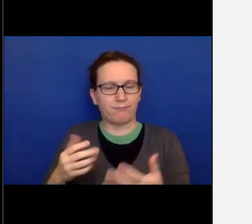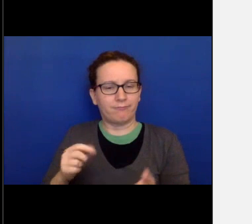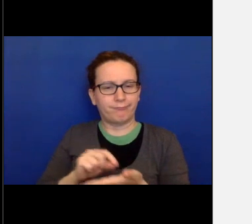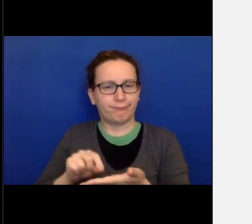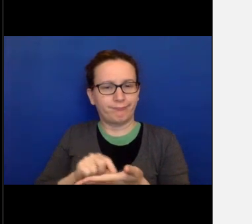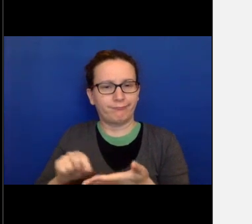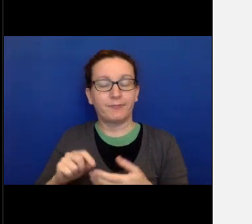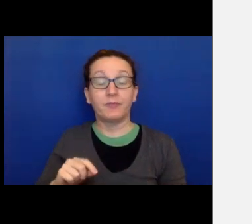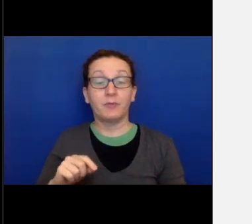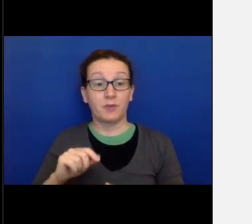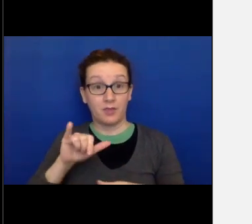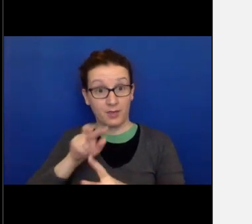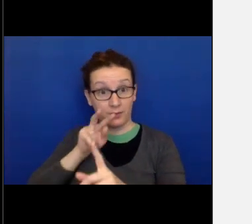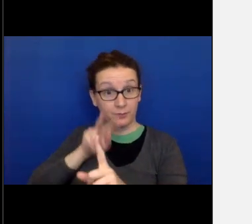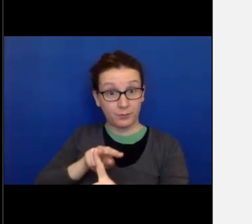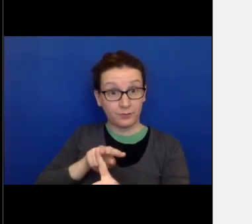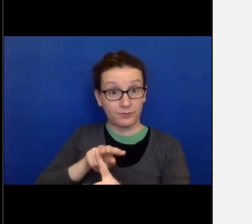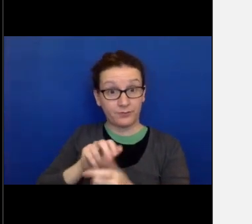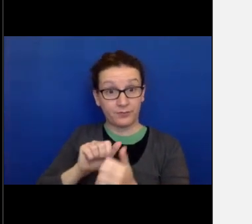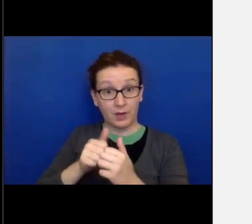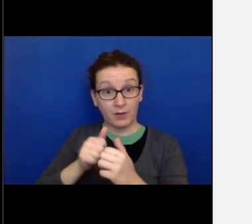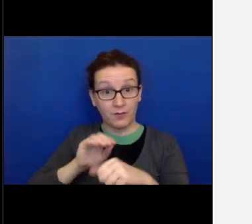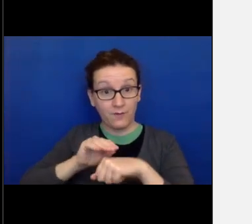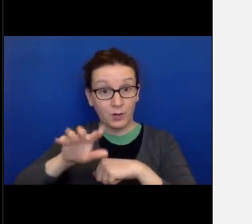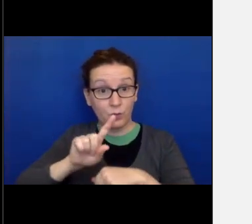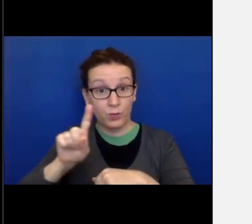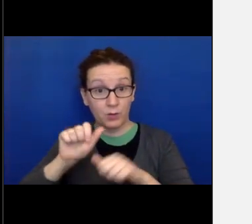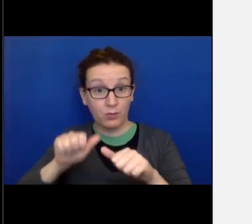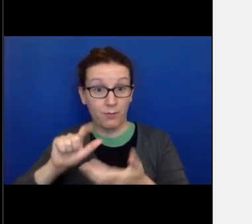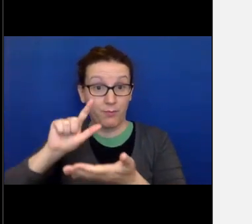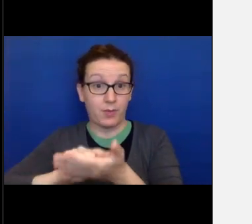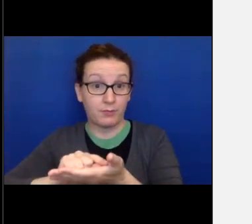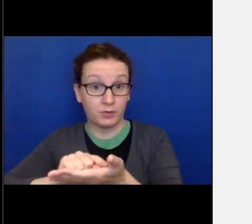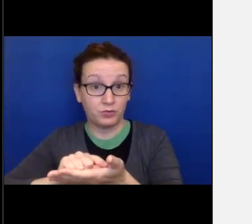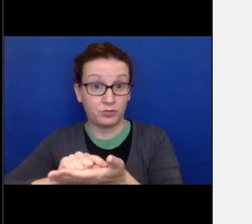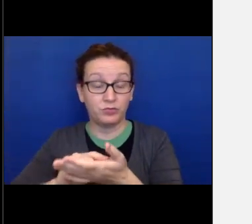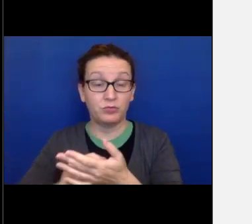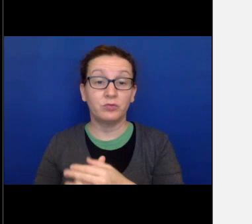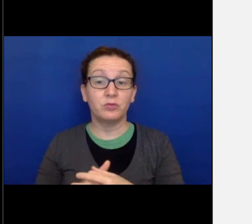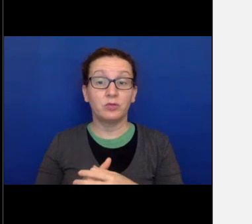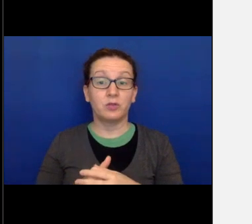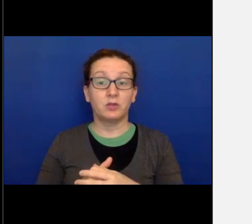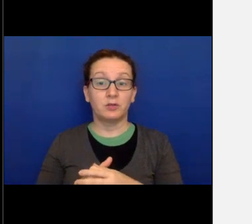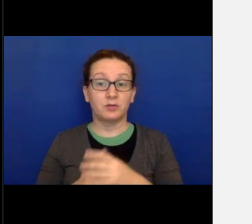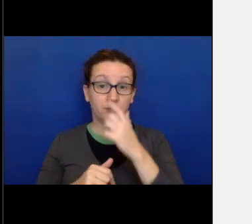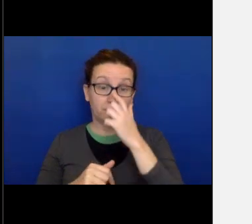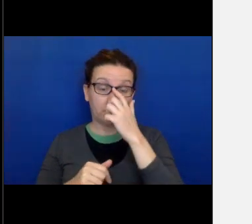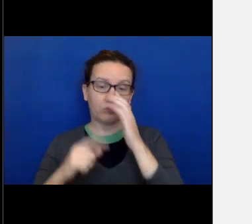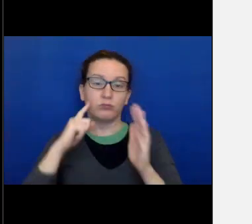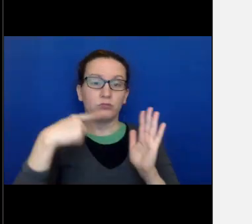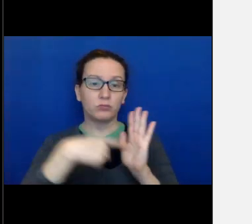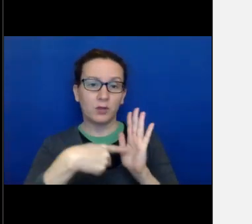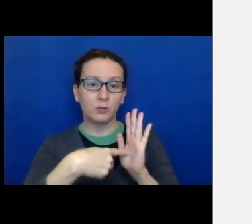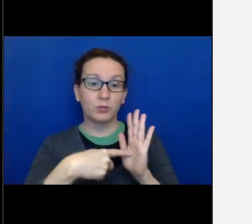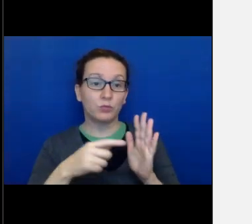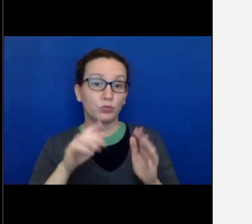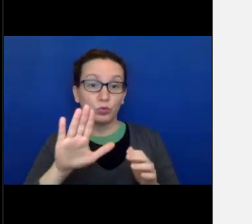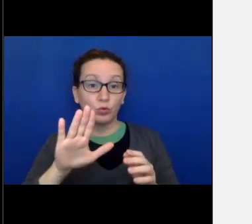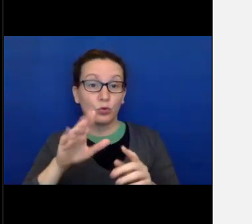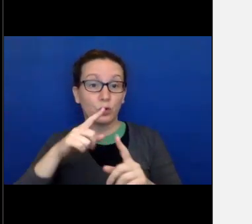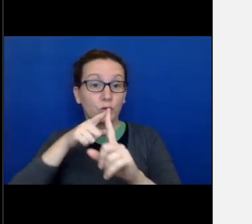position affect where you can publish? So, for example, what is your